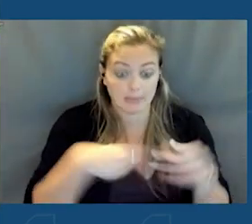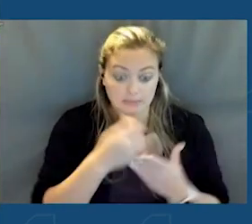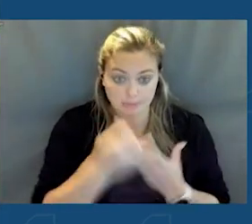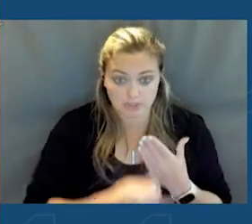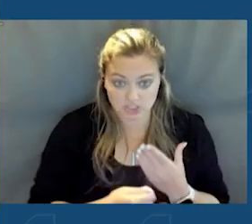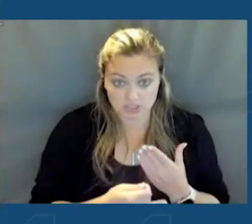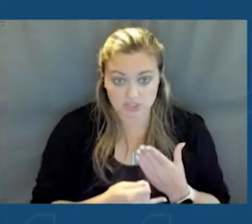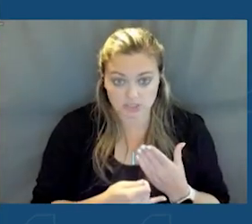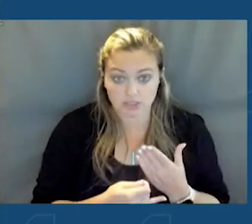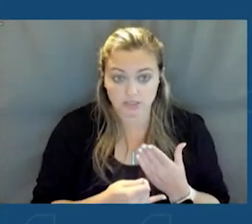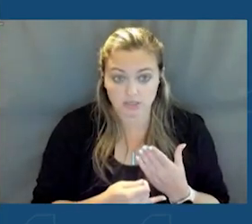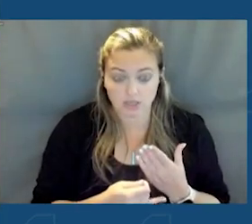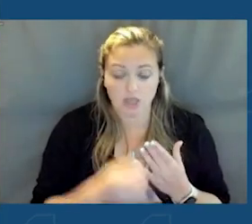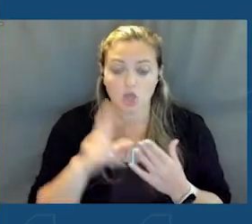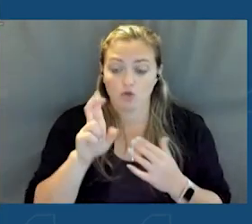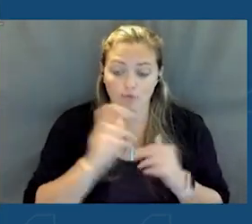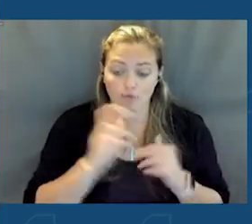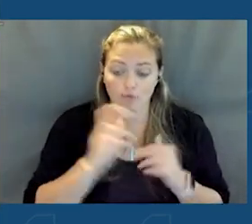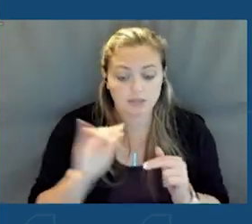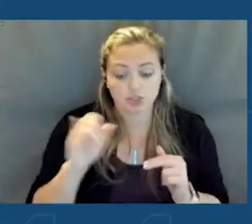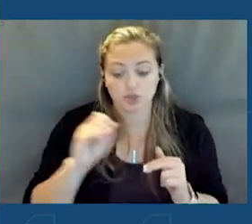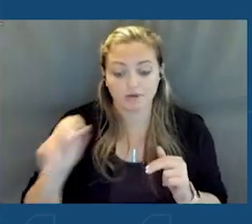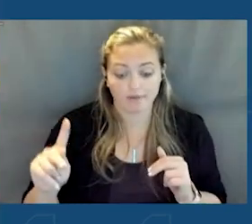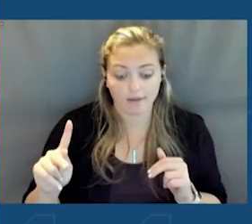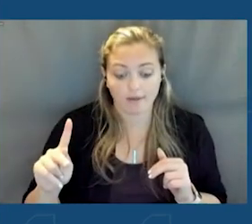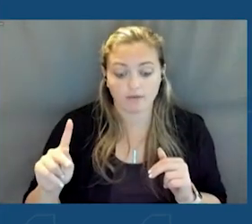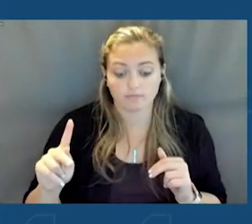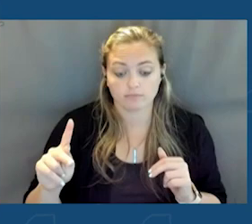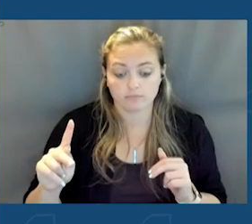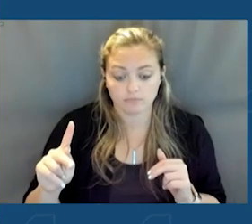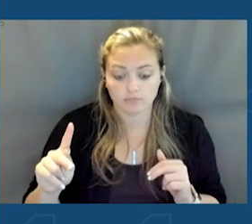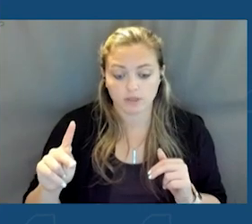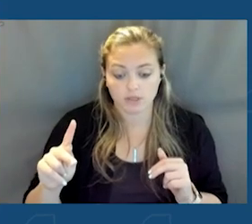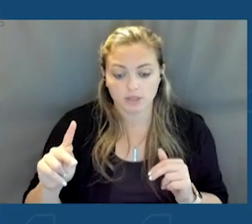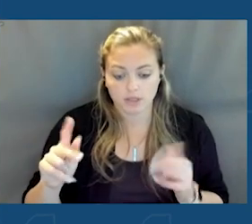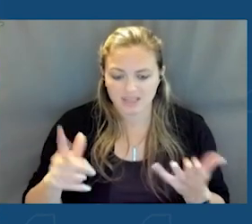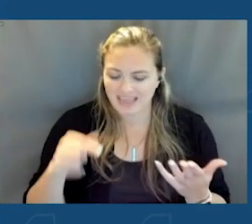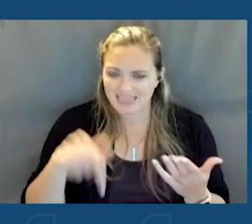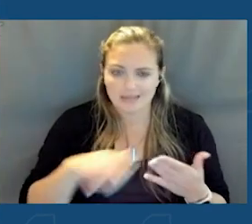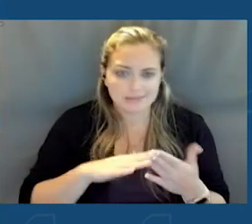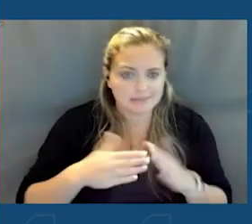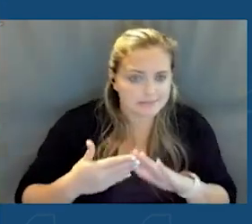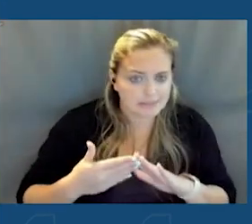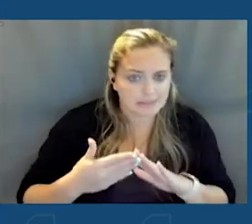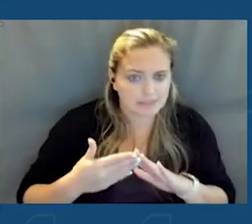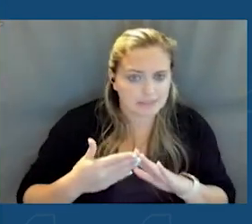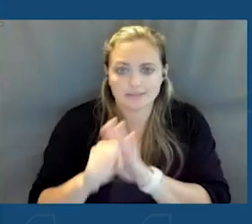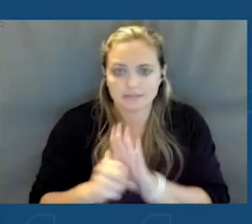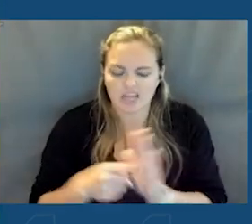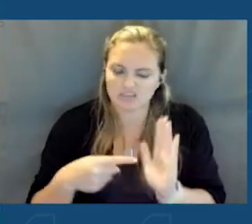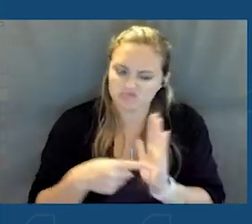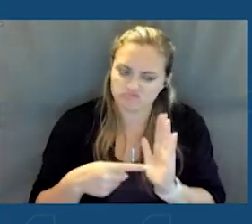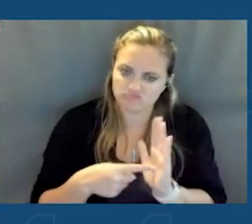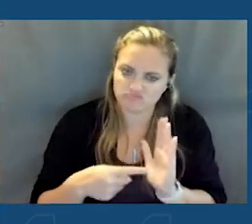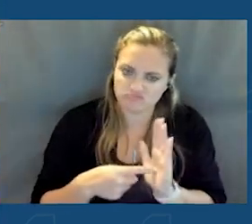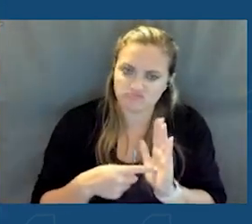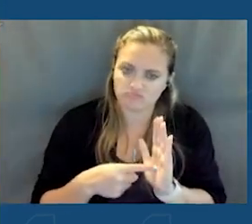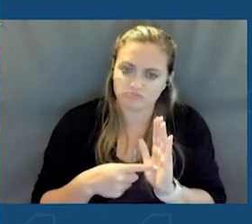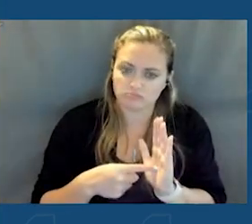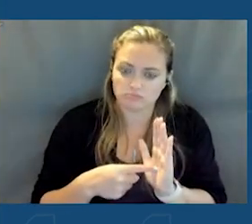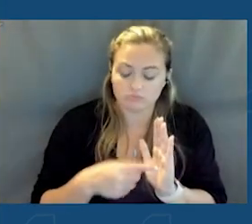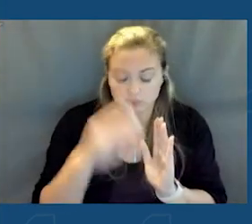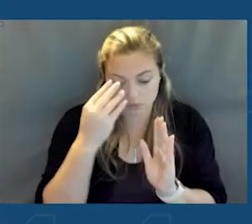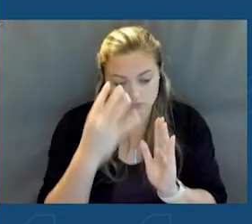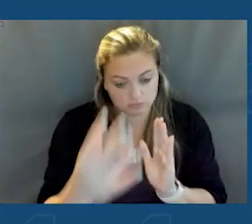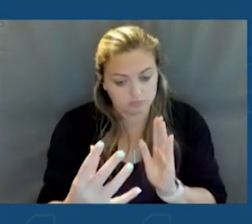and rebuilding JFK overall. This is what this city and this state deserve. So mark my words,